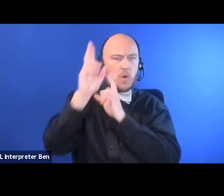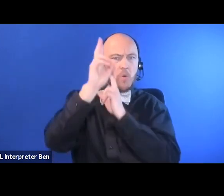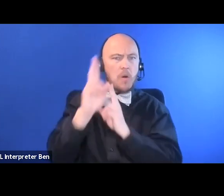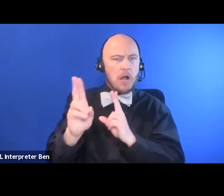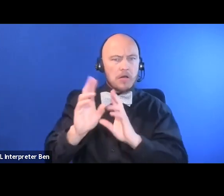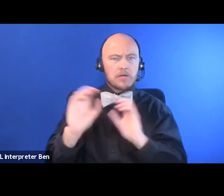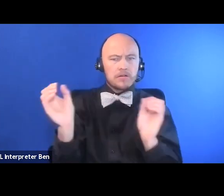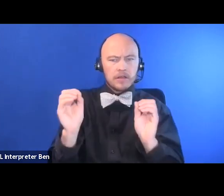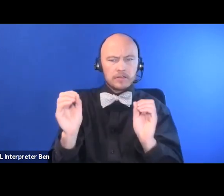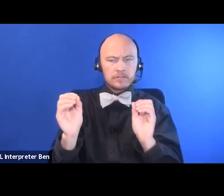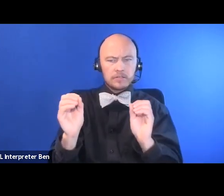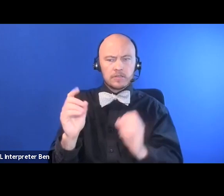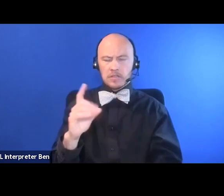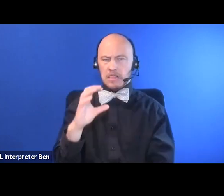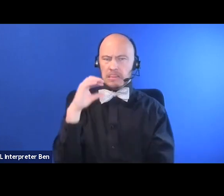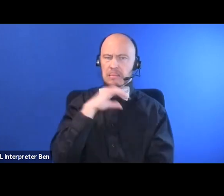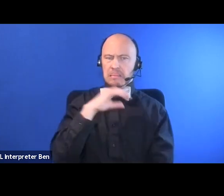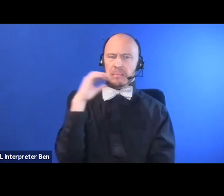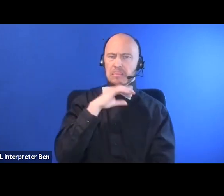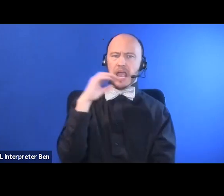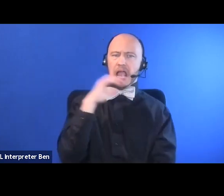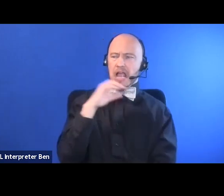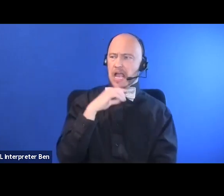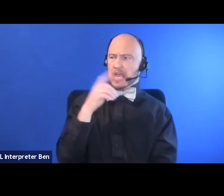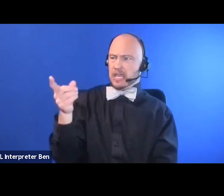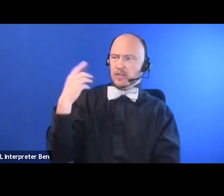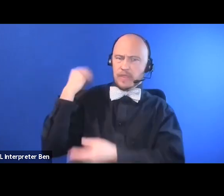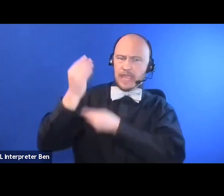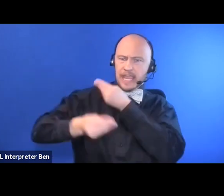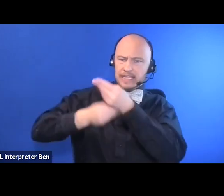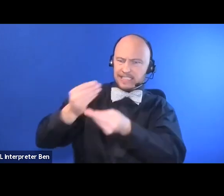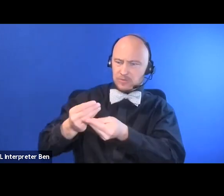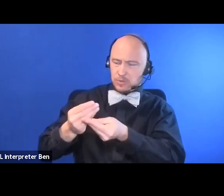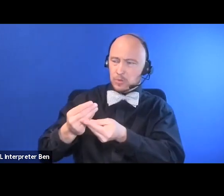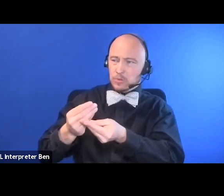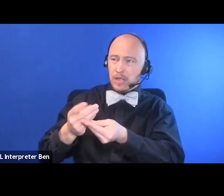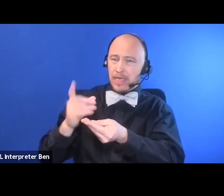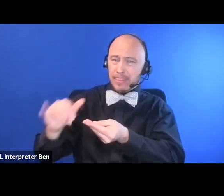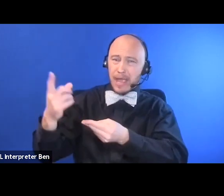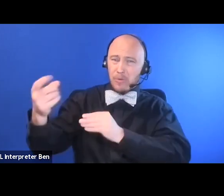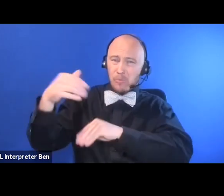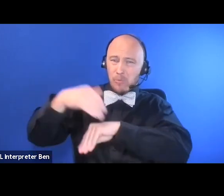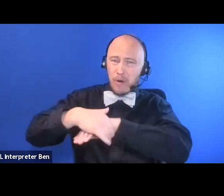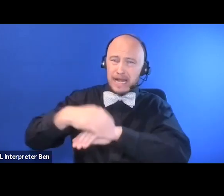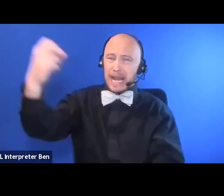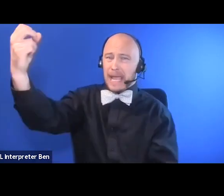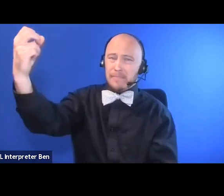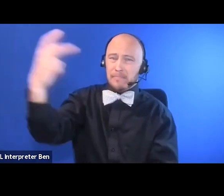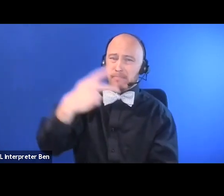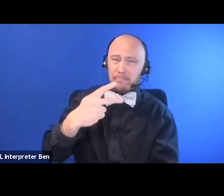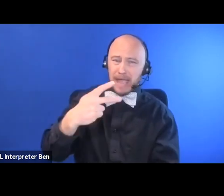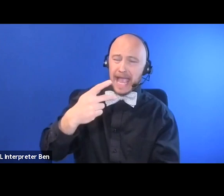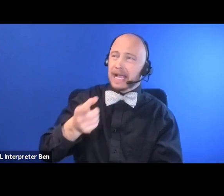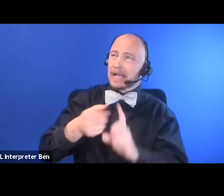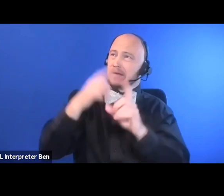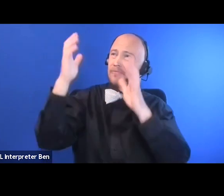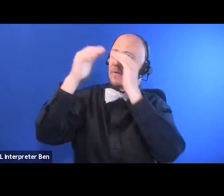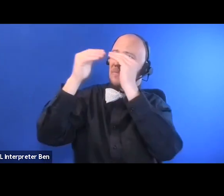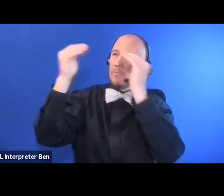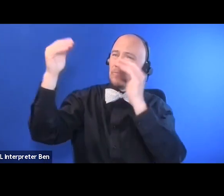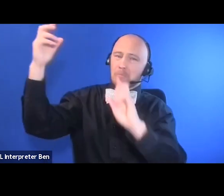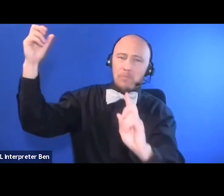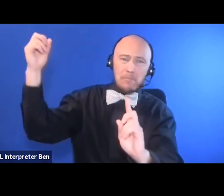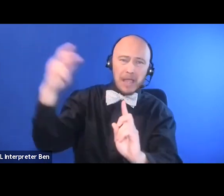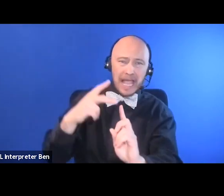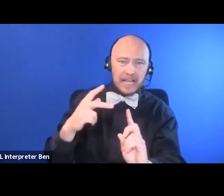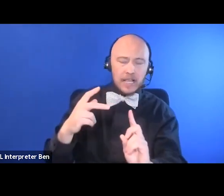To deceive the ancestors on the one night of their return from the unseen world, I could